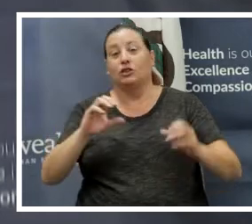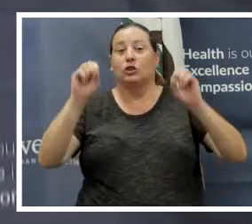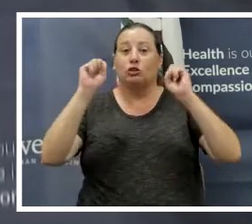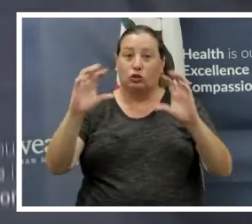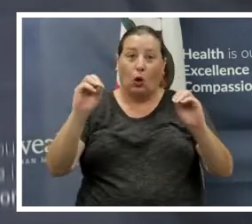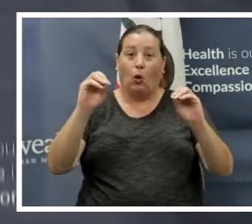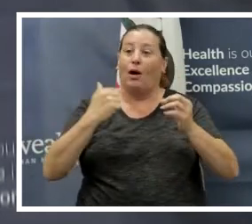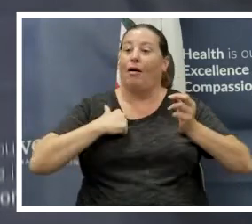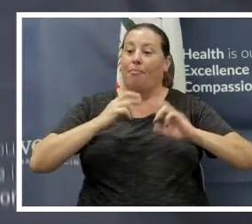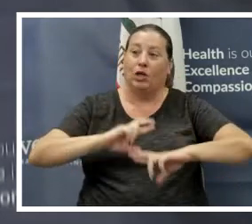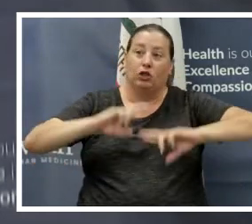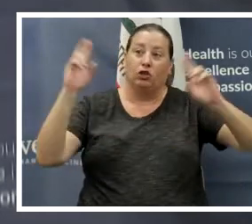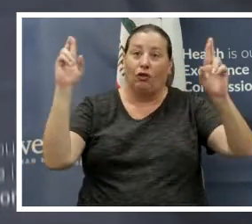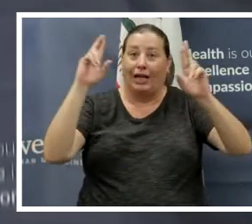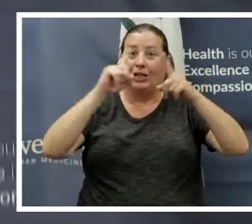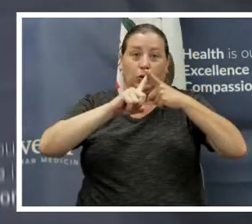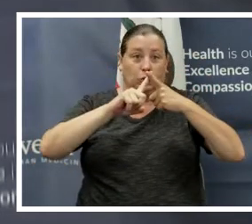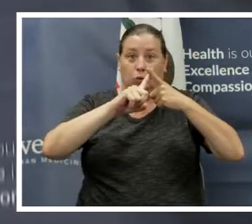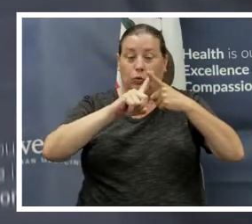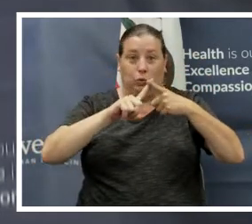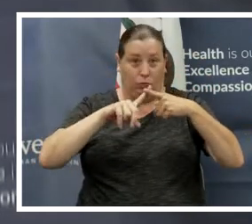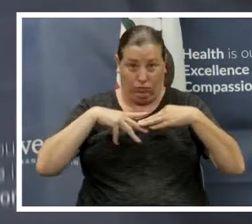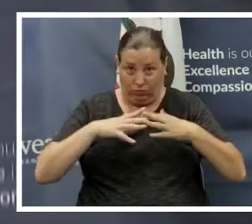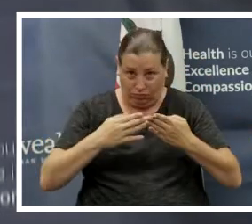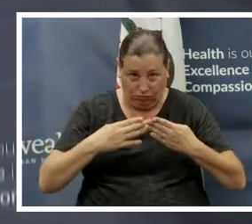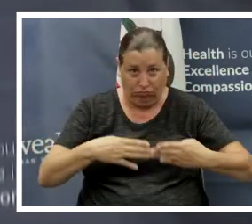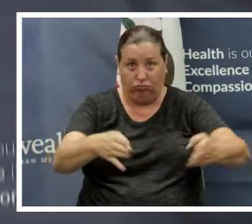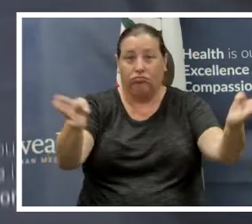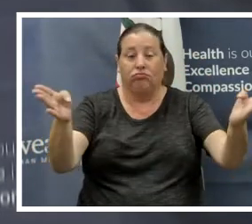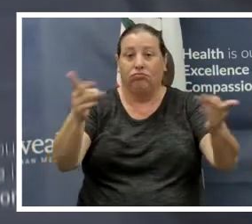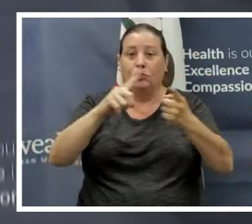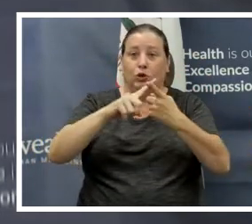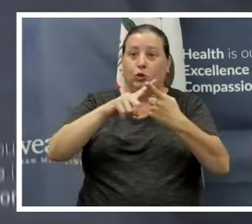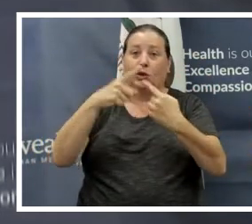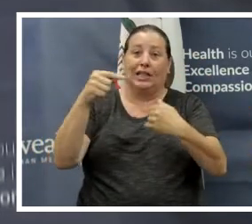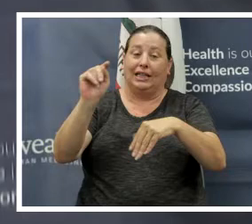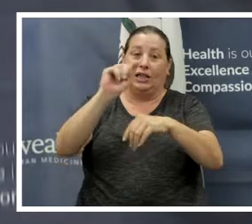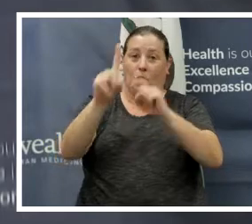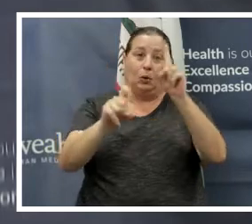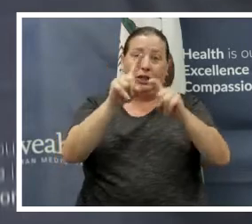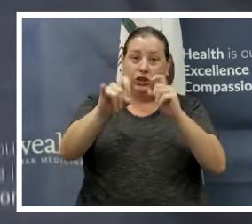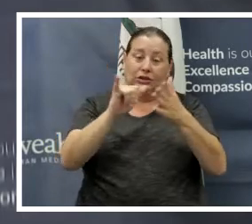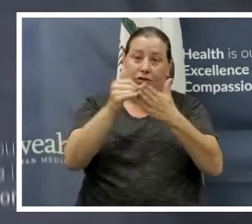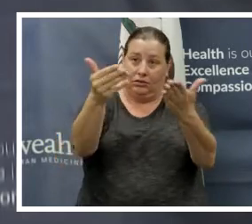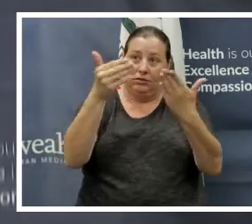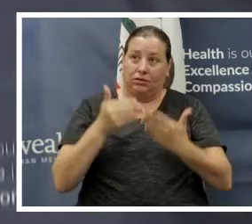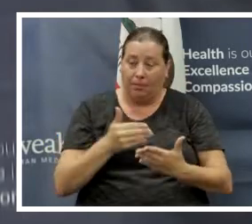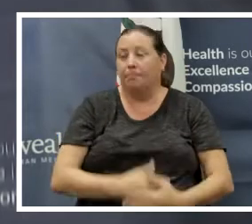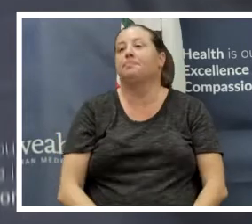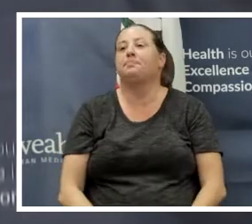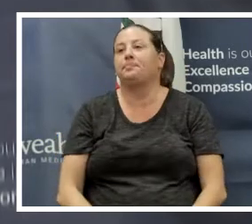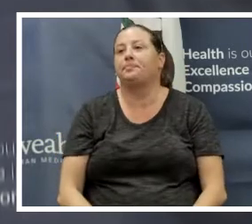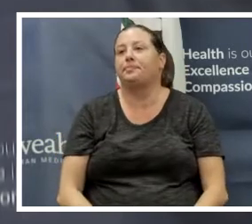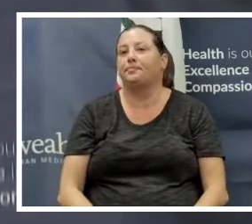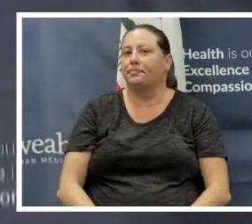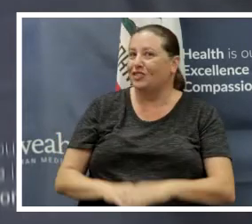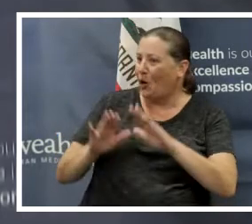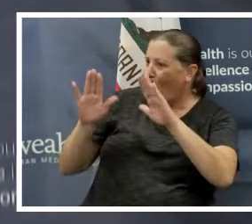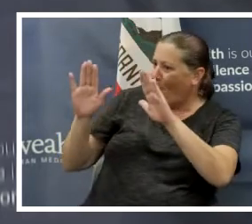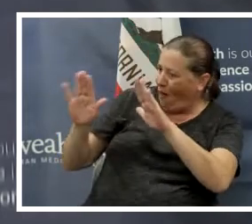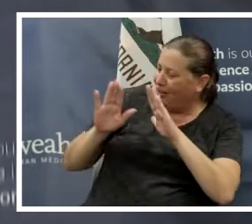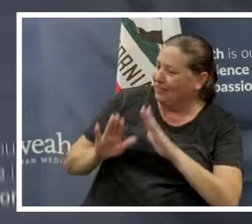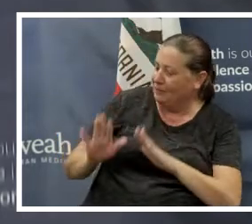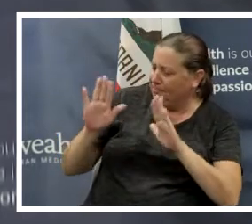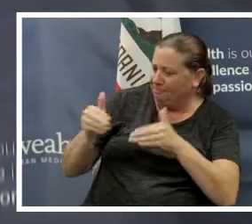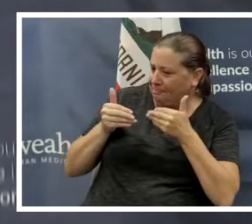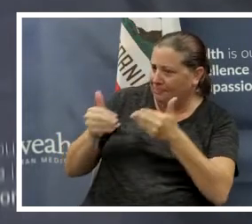So I'm ready to devote the evening to all the questions that come All our way. right, wonderful. Okay, so let's go ahead and get